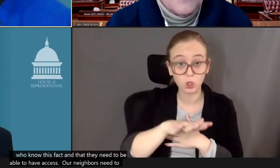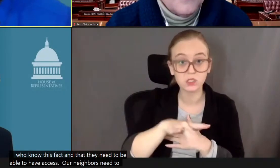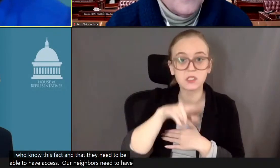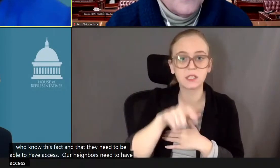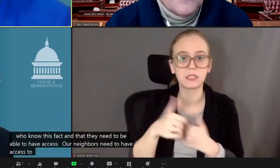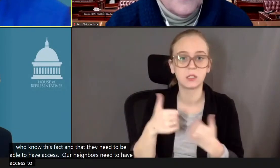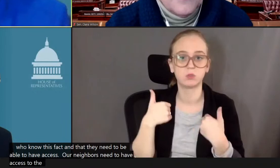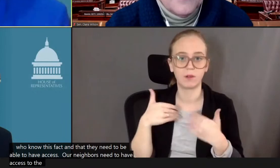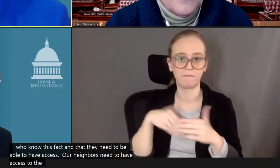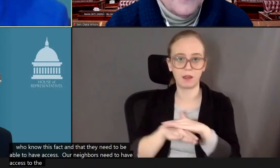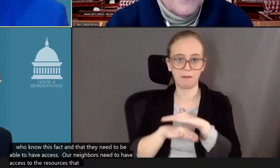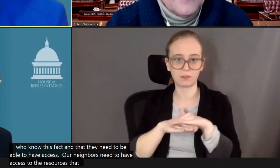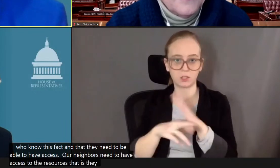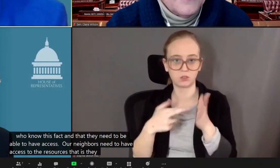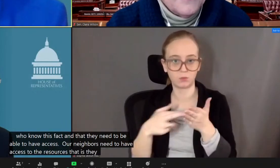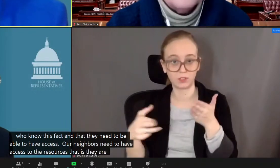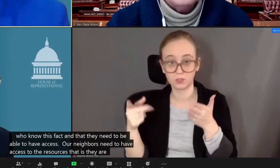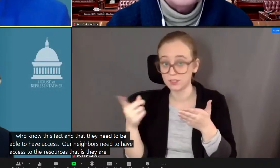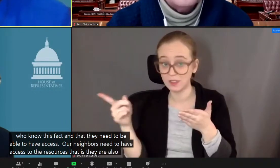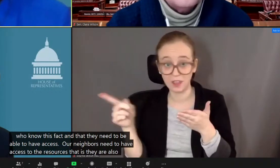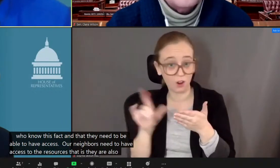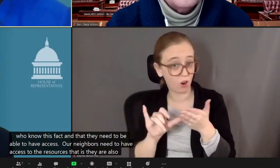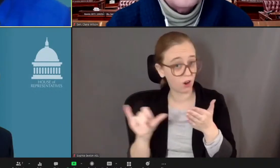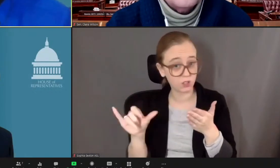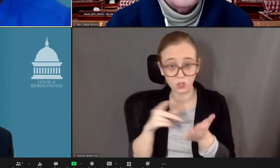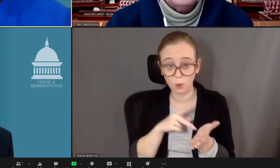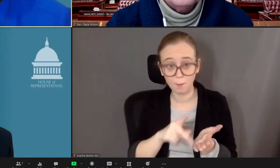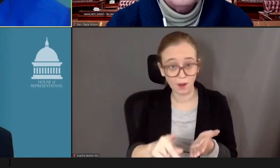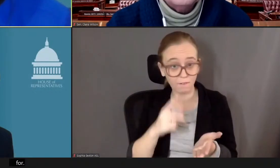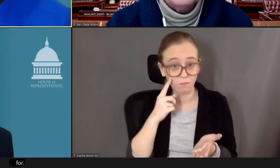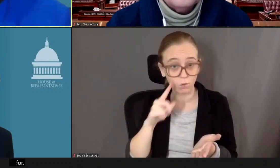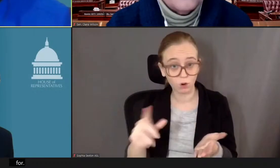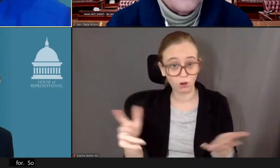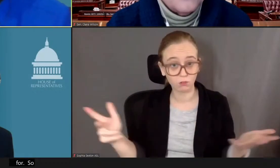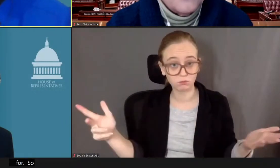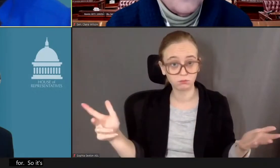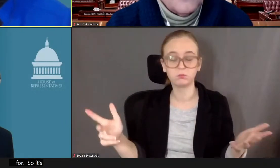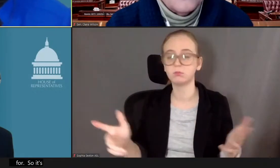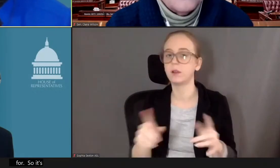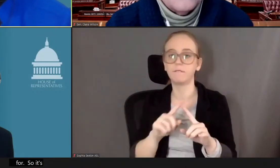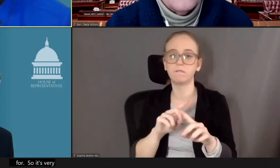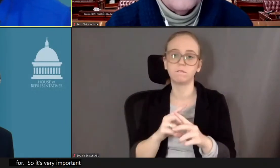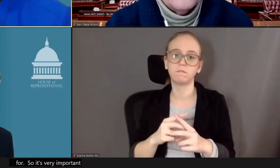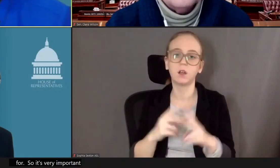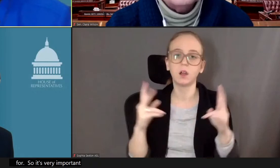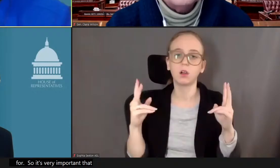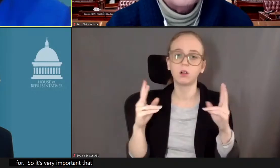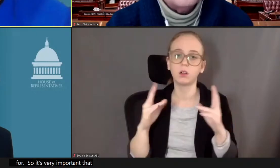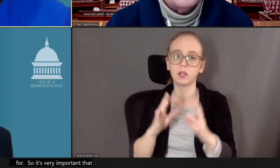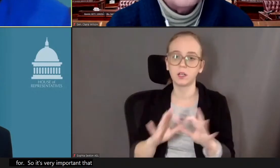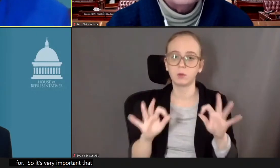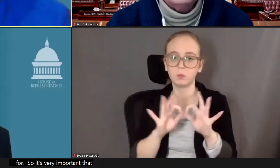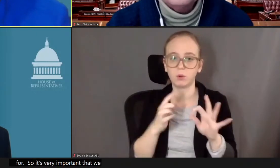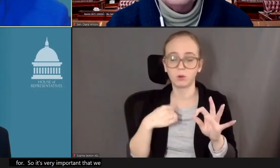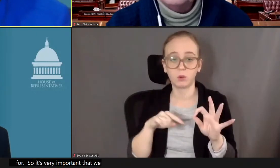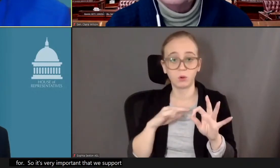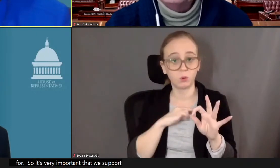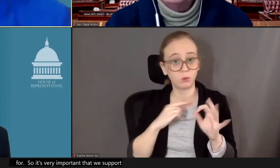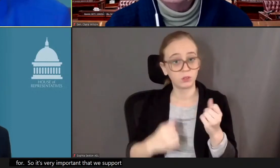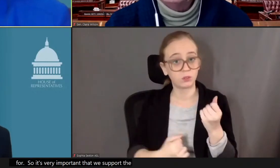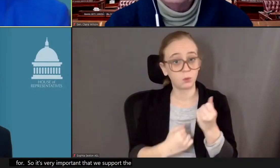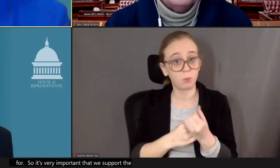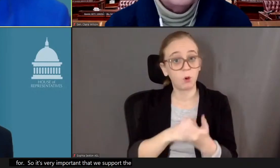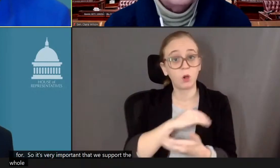resources that they are also paying for. So it's very important that we support the whole community,